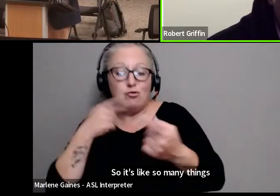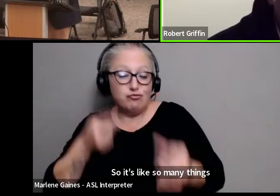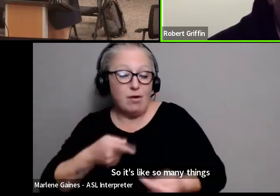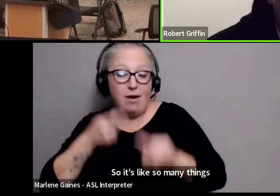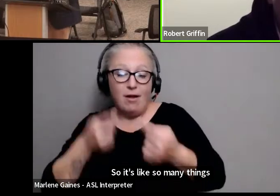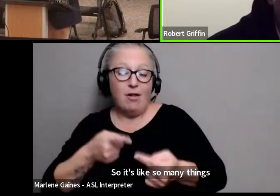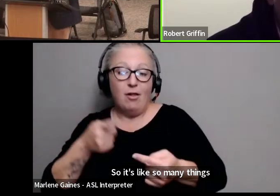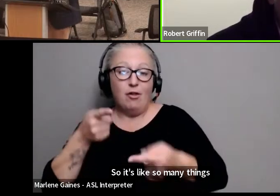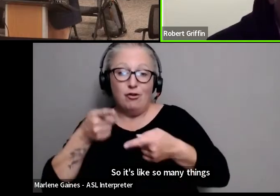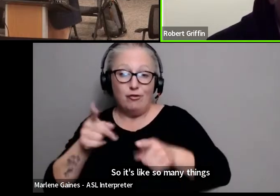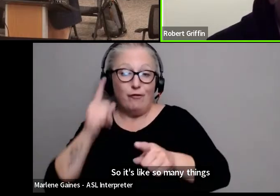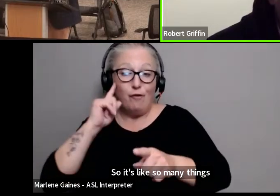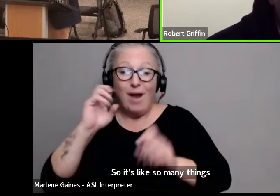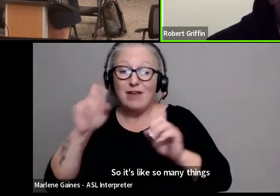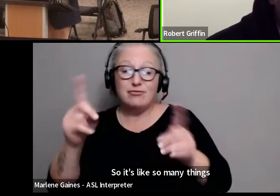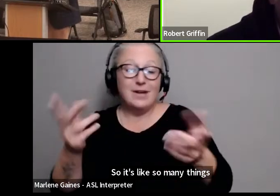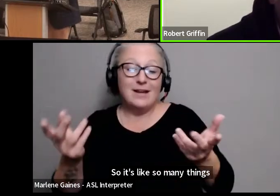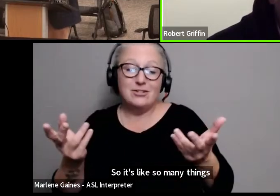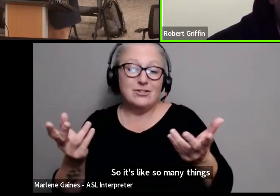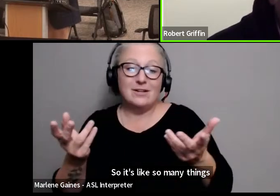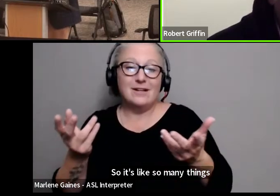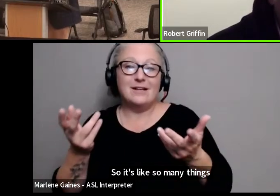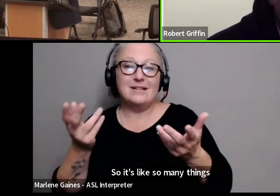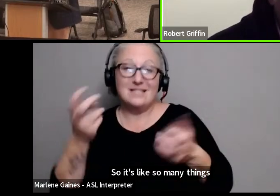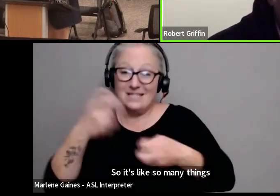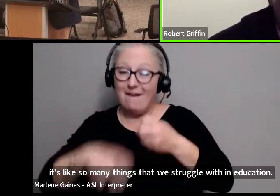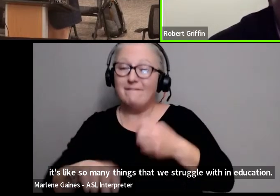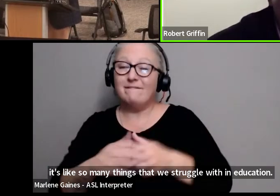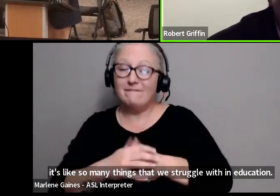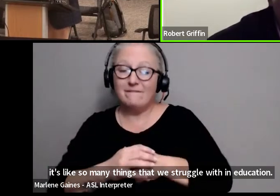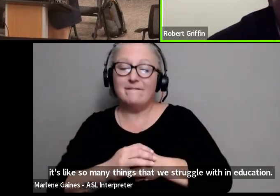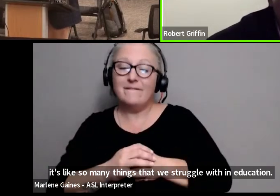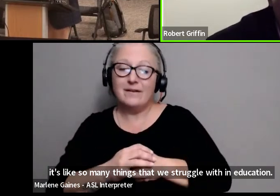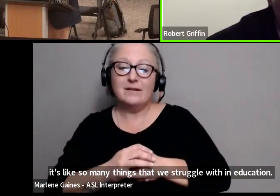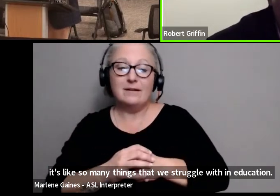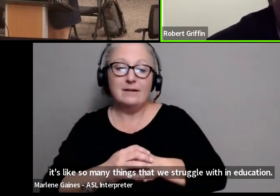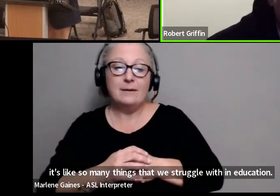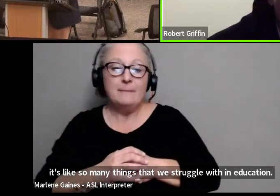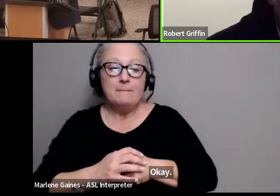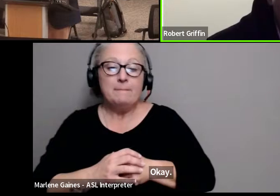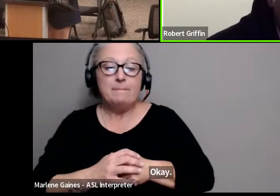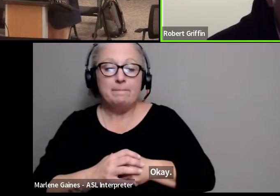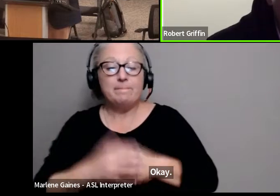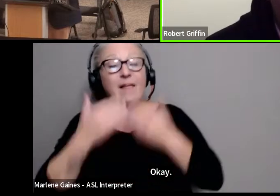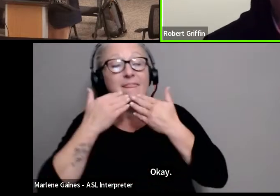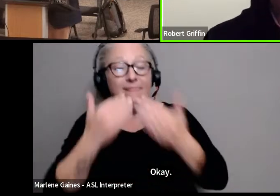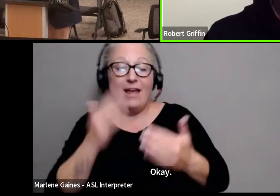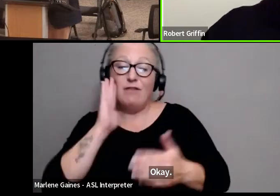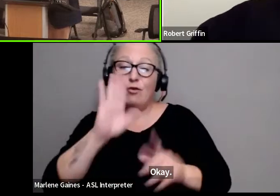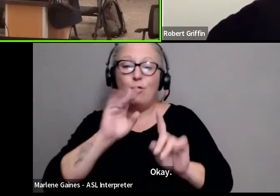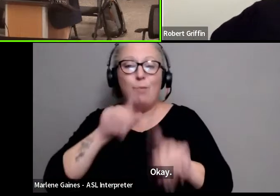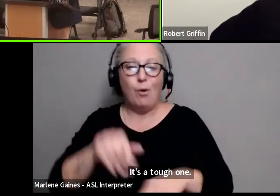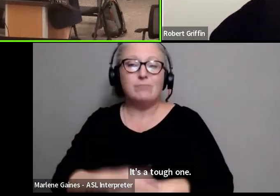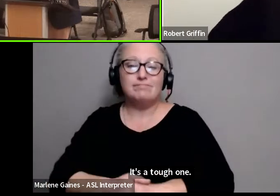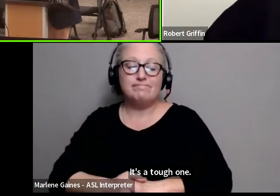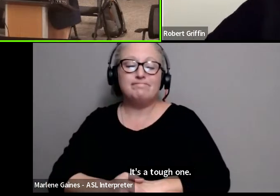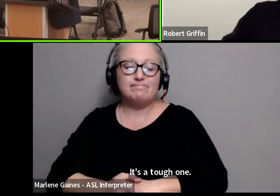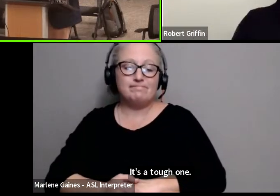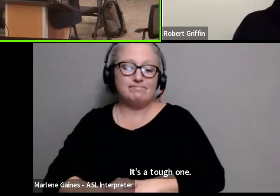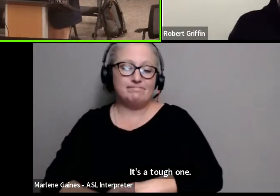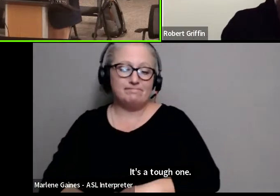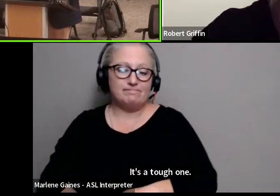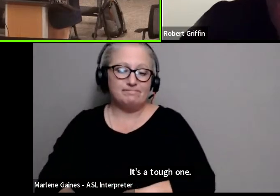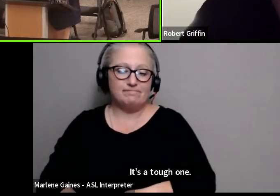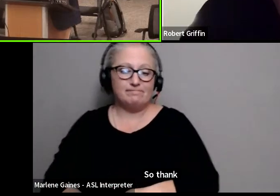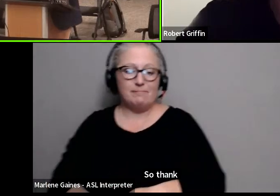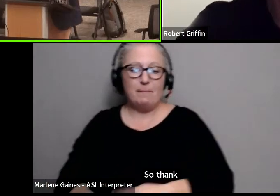with in education. It's a tough one. So thank you for that report. Yeah.